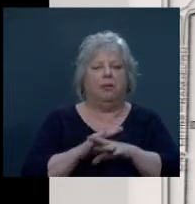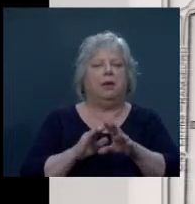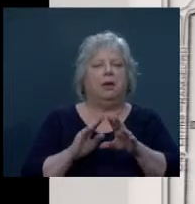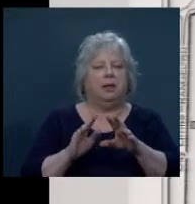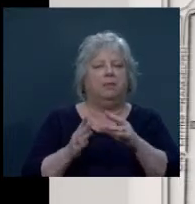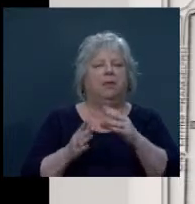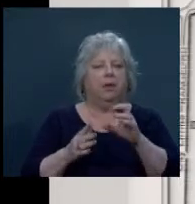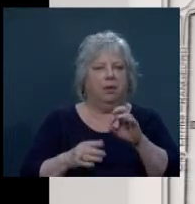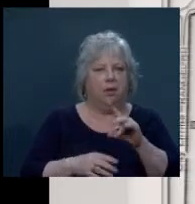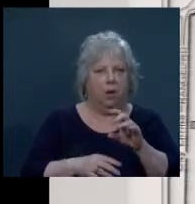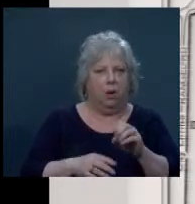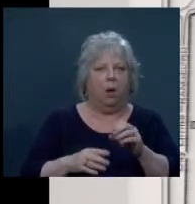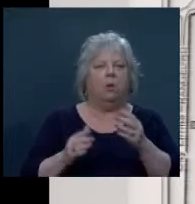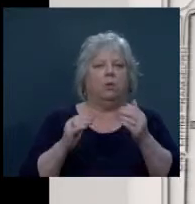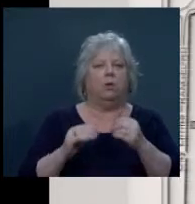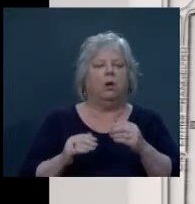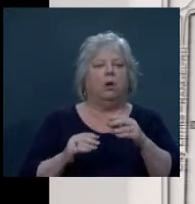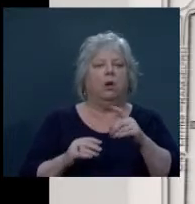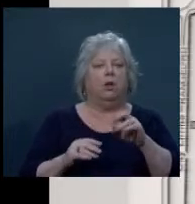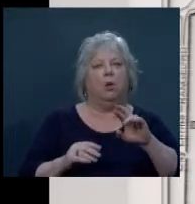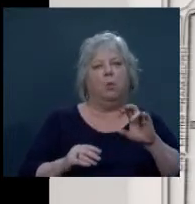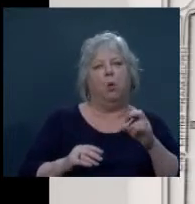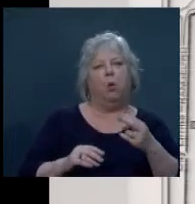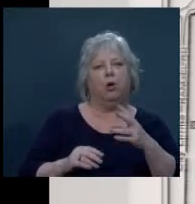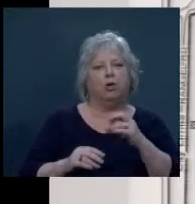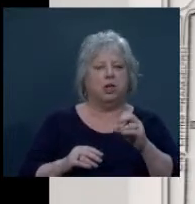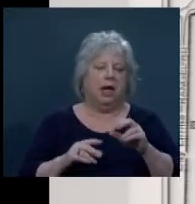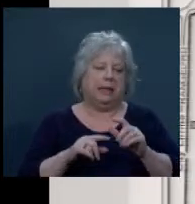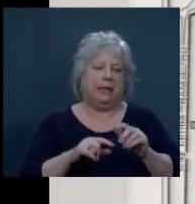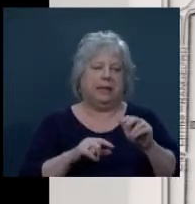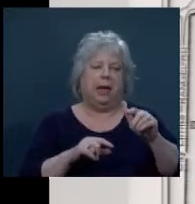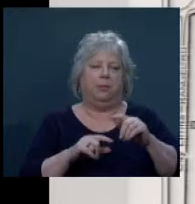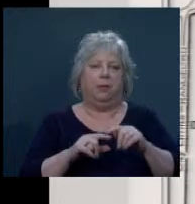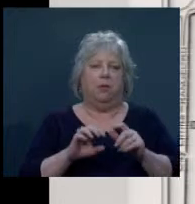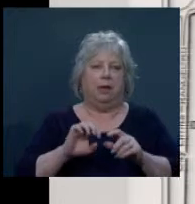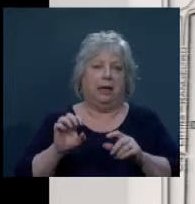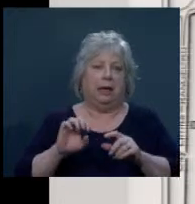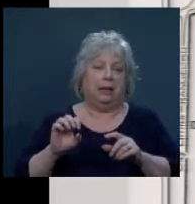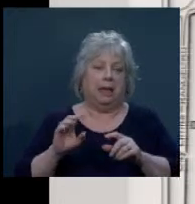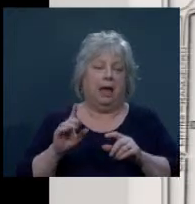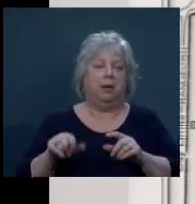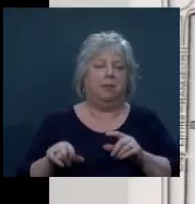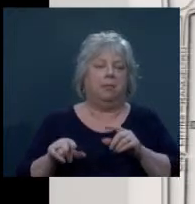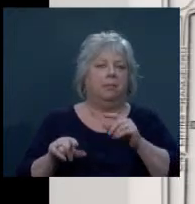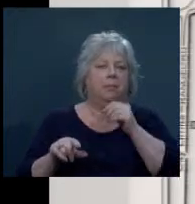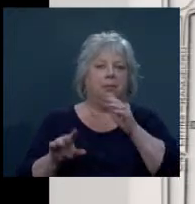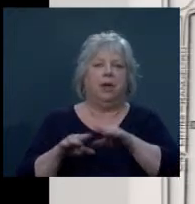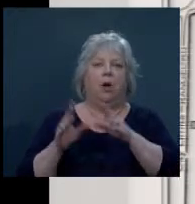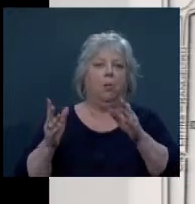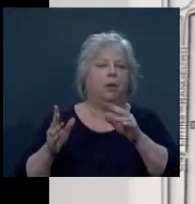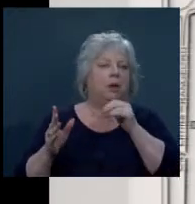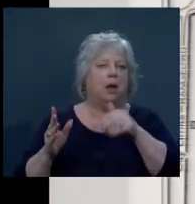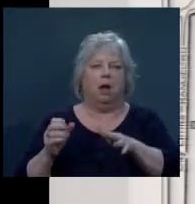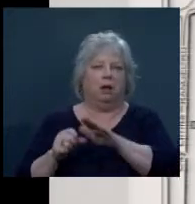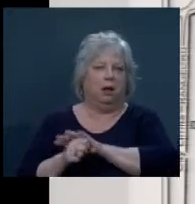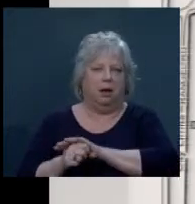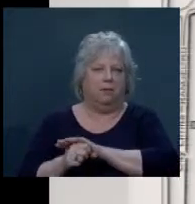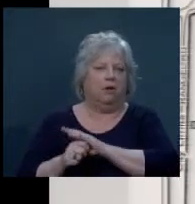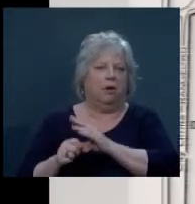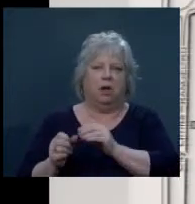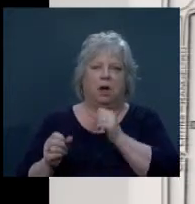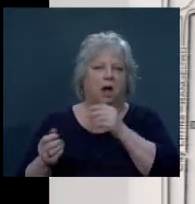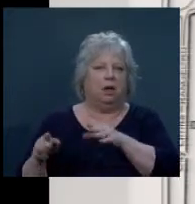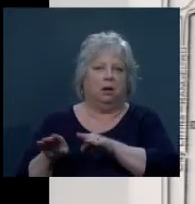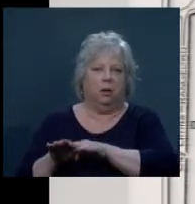36-255D5 of the code. The porch and steps on the east side of the residence must remain uncovered and unenclosed.